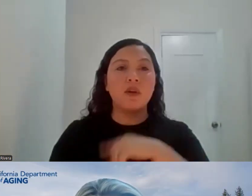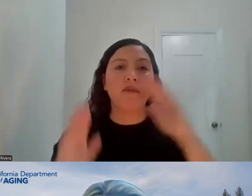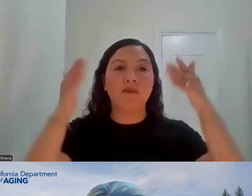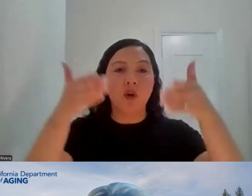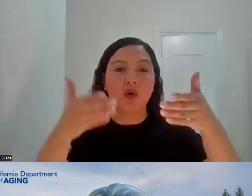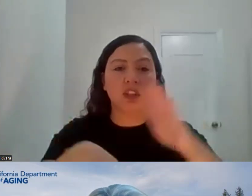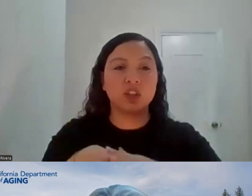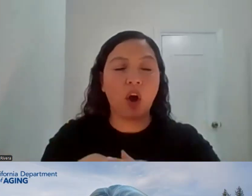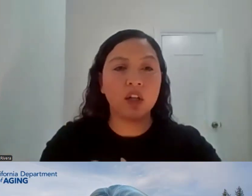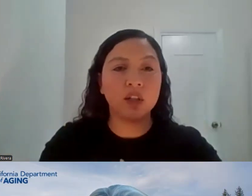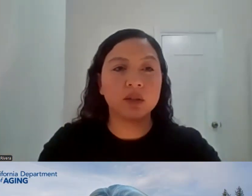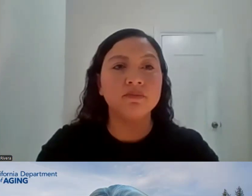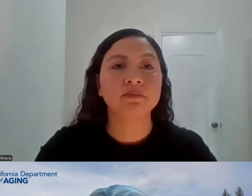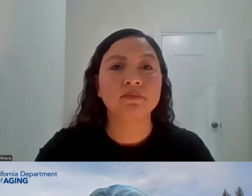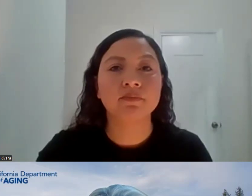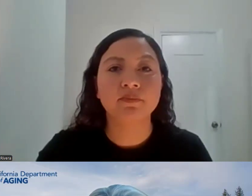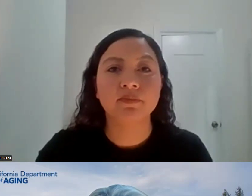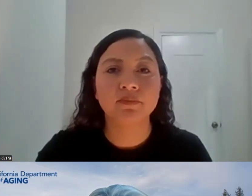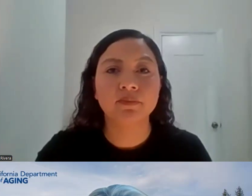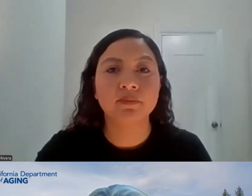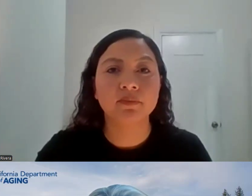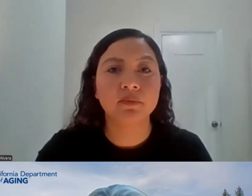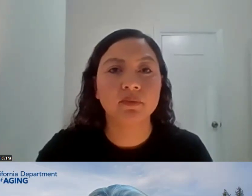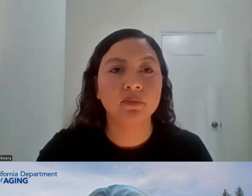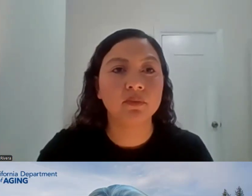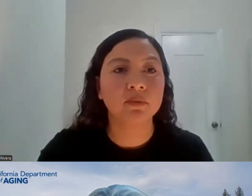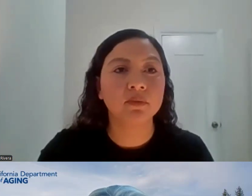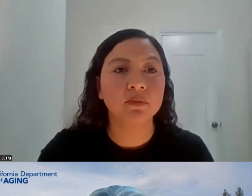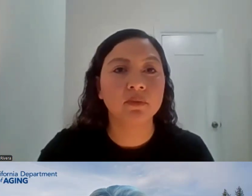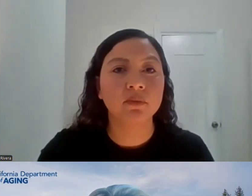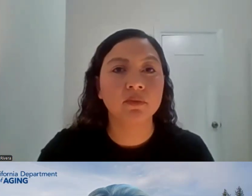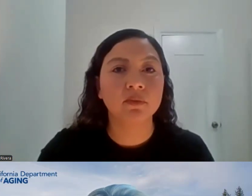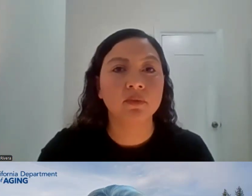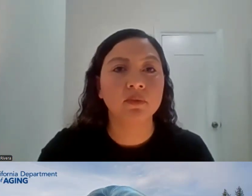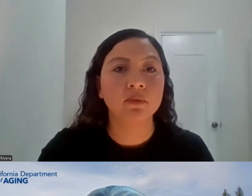poverty and that they age with dignity.